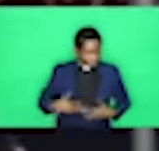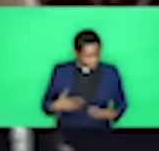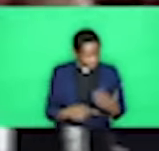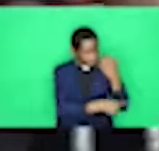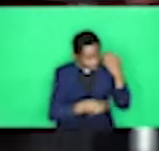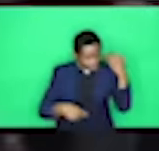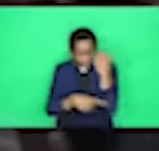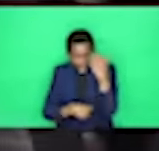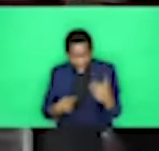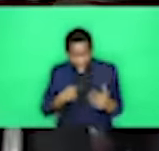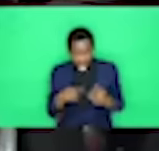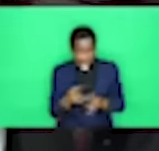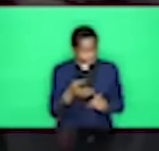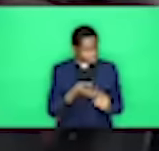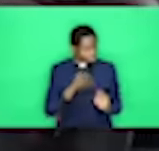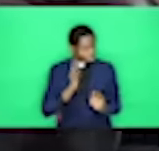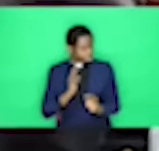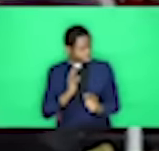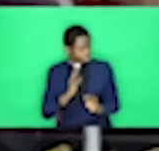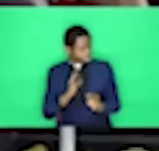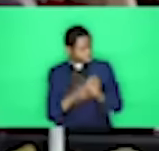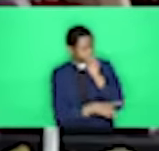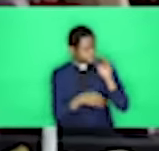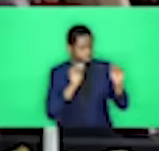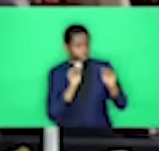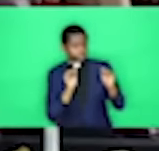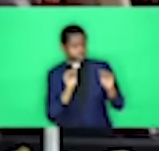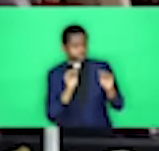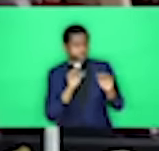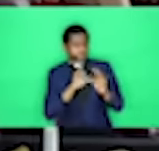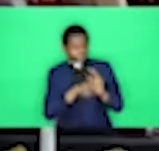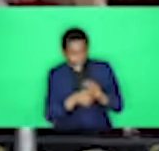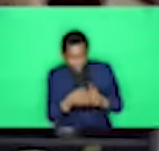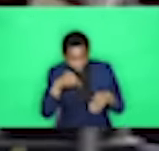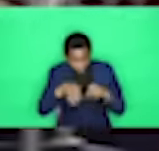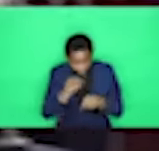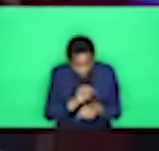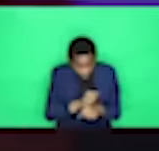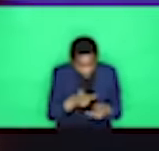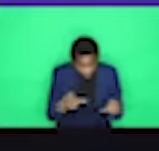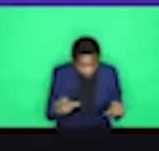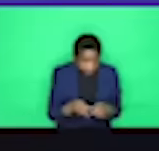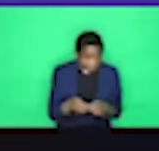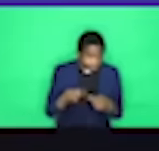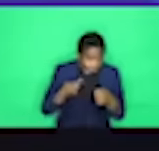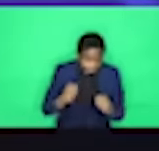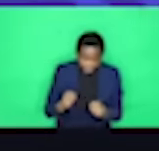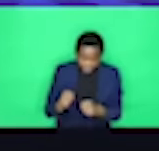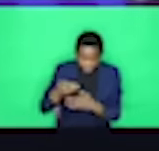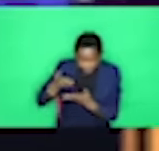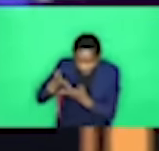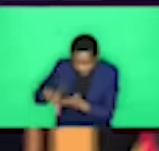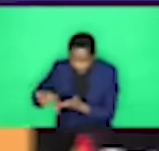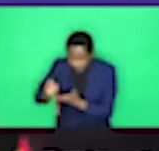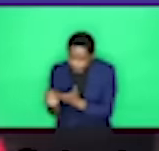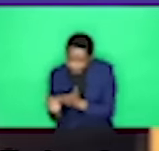don't want to be part. So make sure that the system rejects you. Joseph said, "Nano kure aye adia ehu